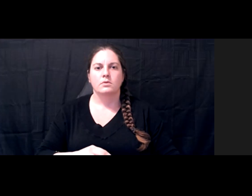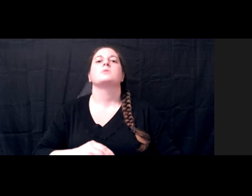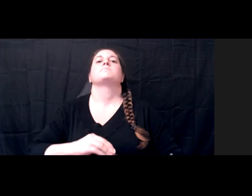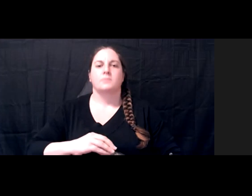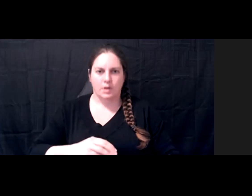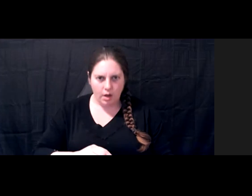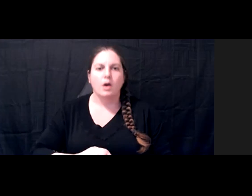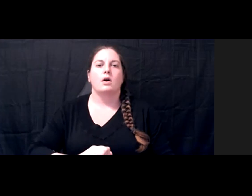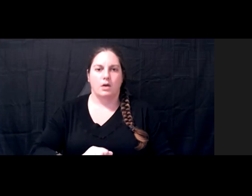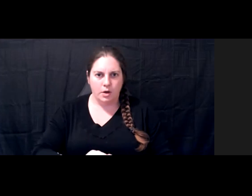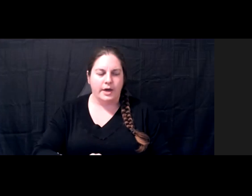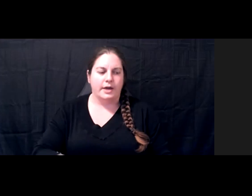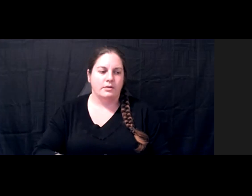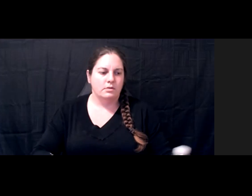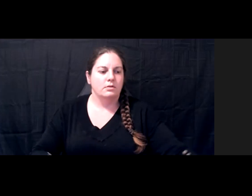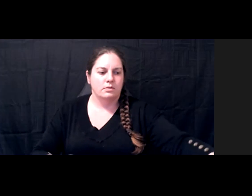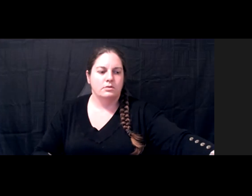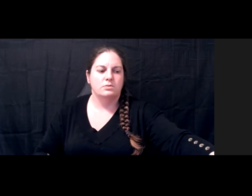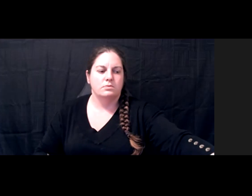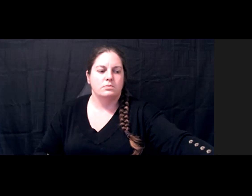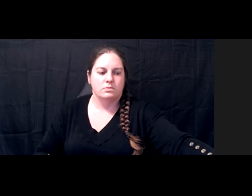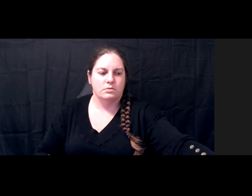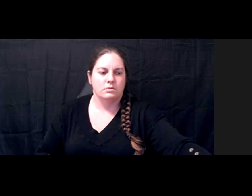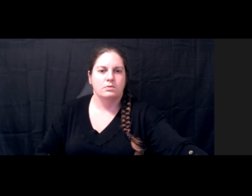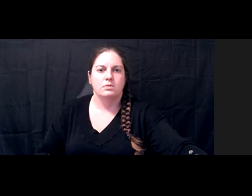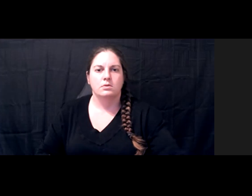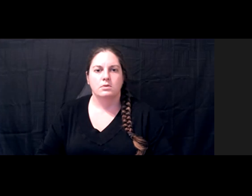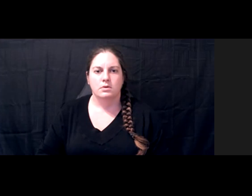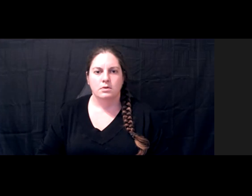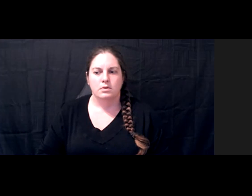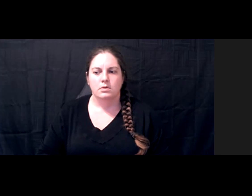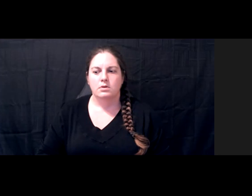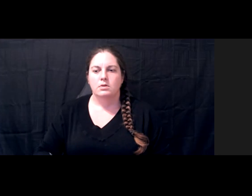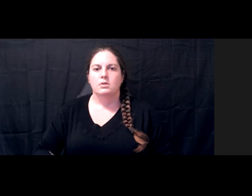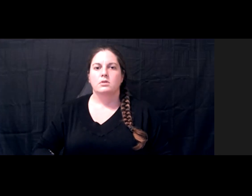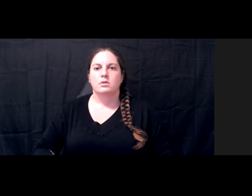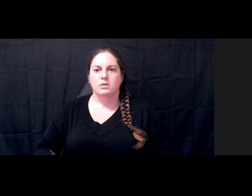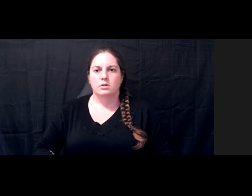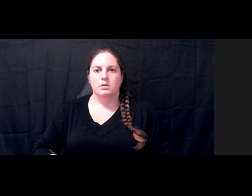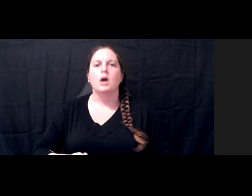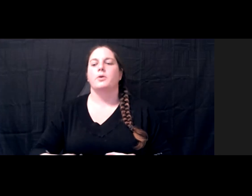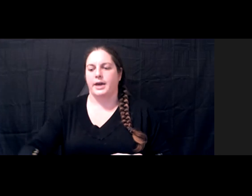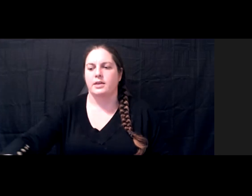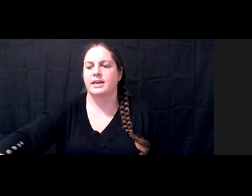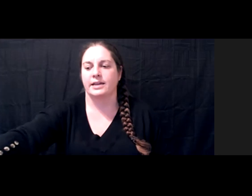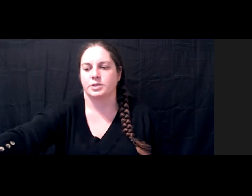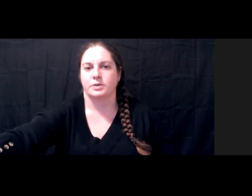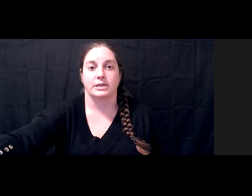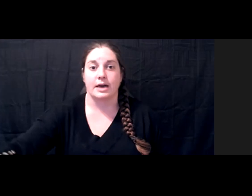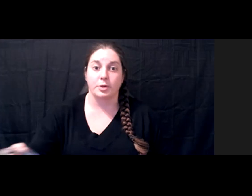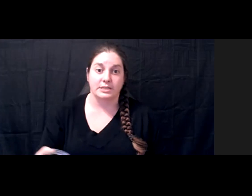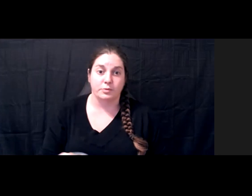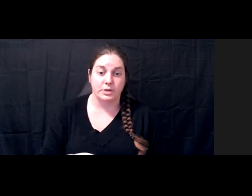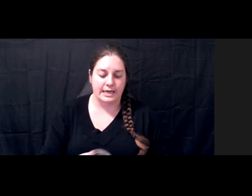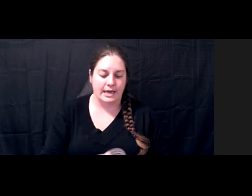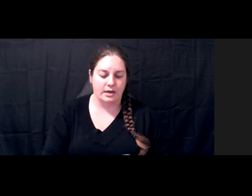land, if you will. And we won't. Okay. And then next week we'll start with the actual content. Okay. That actually works